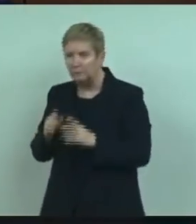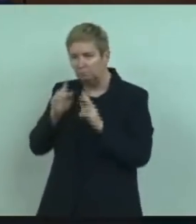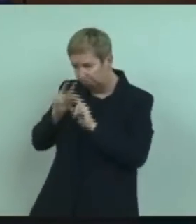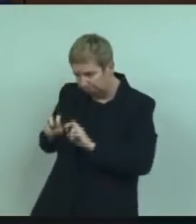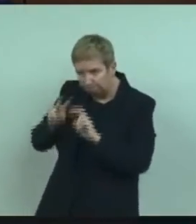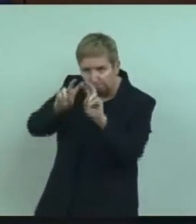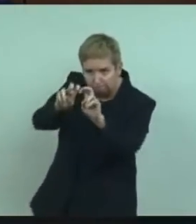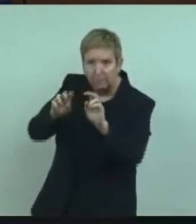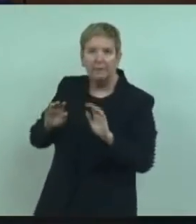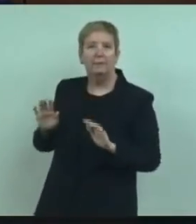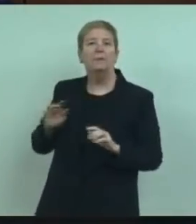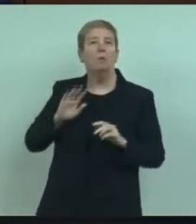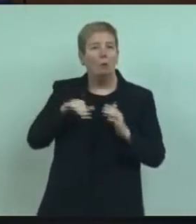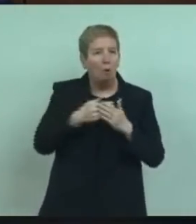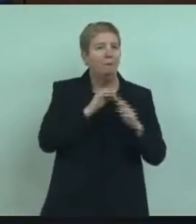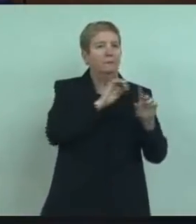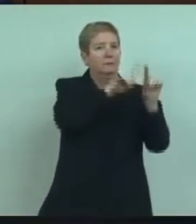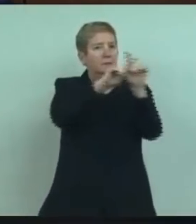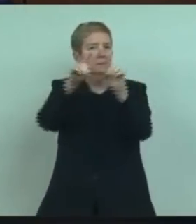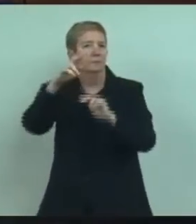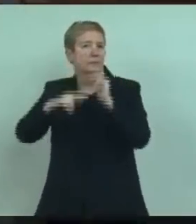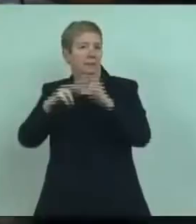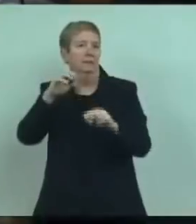care facilities in the state.